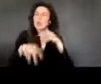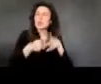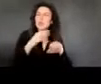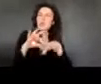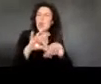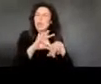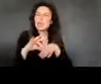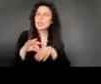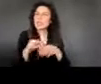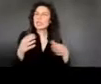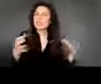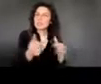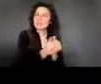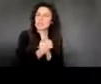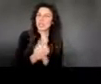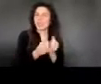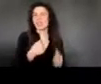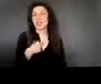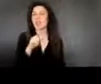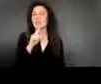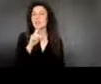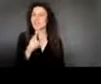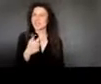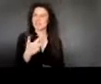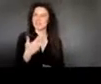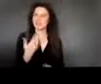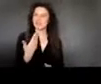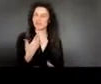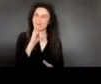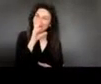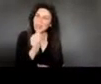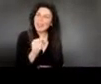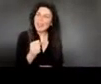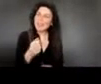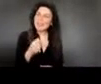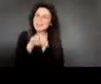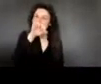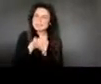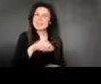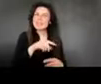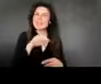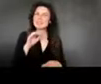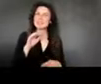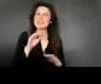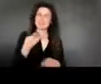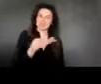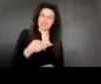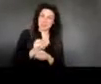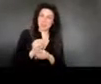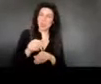just really loved the overlaps and just being exposed to the different research that everyone's